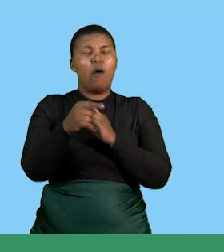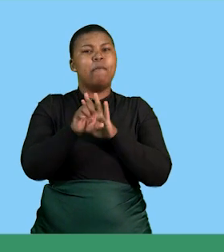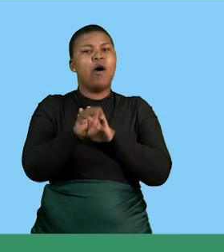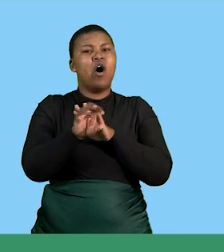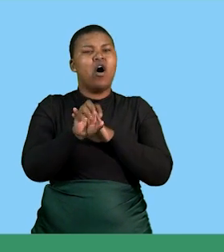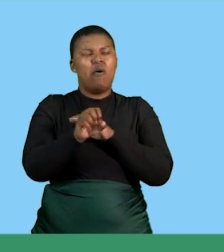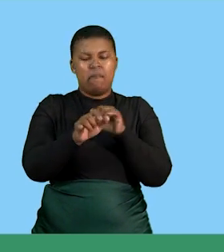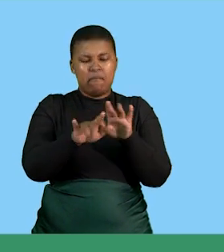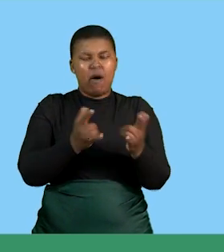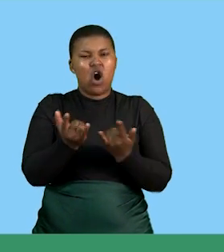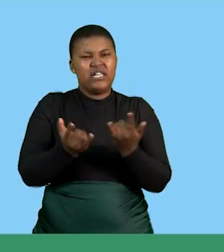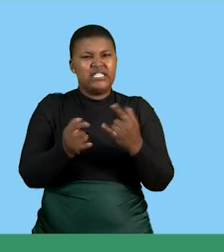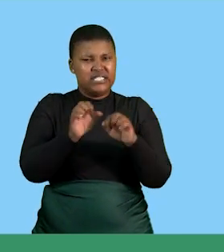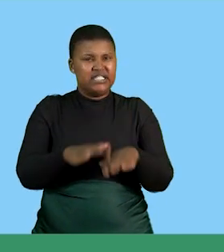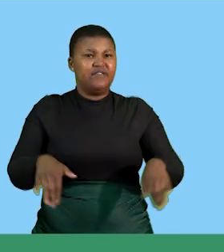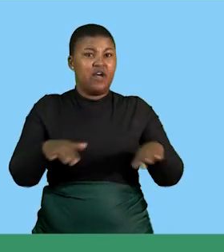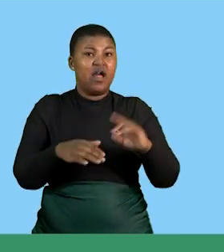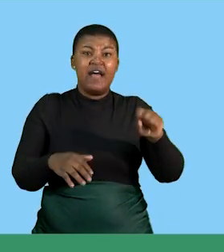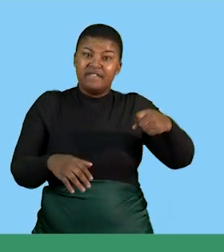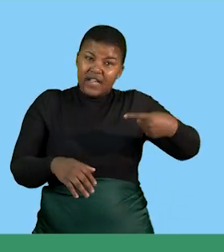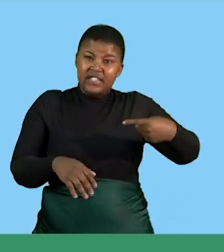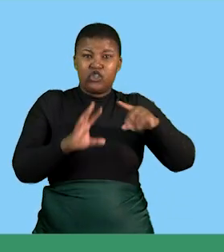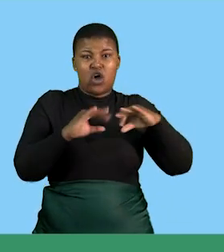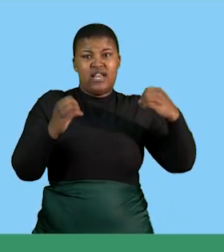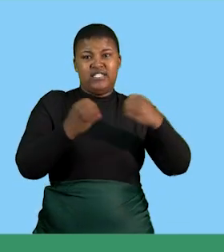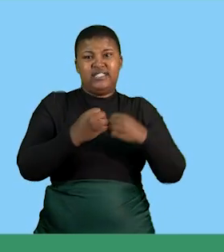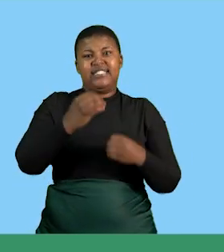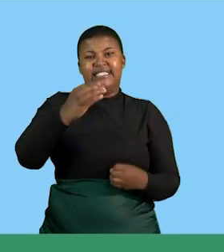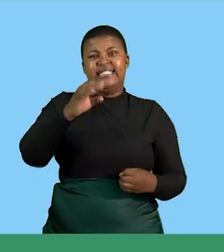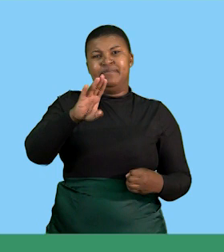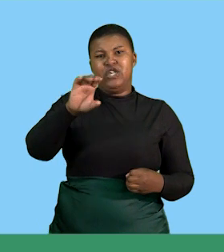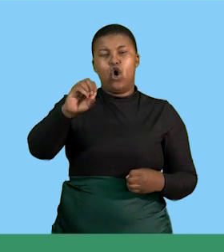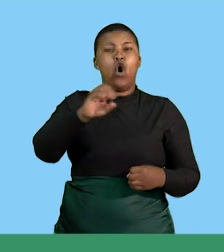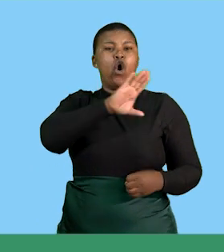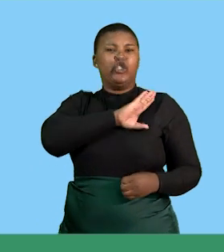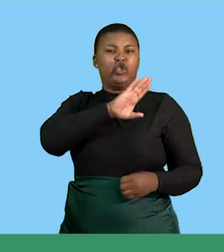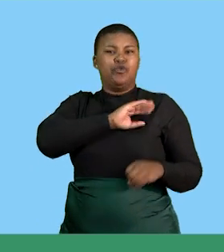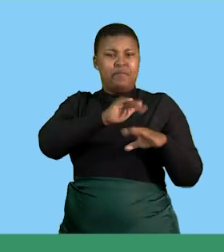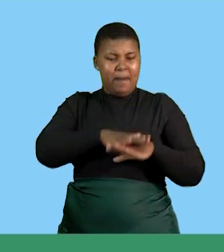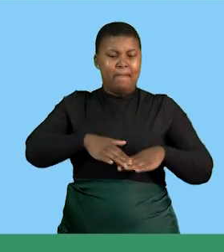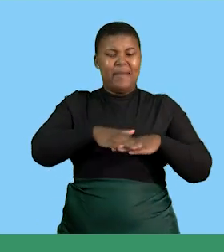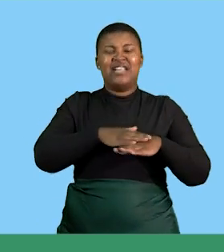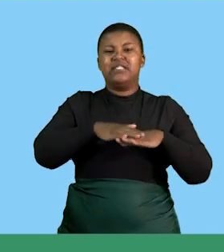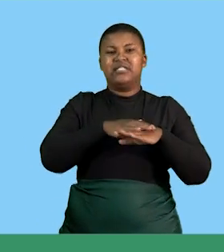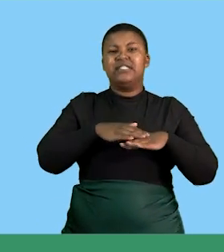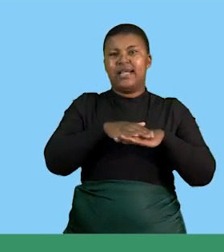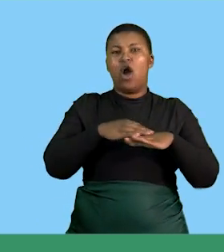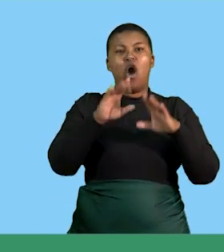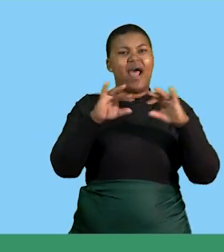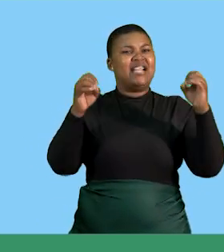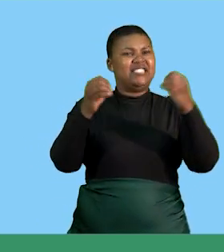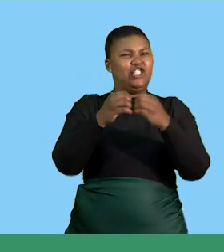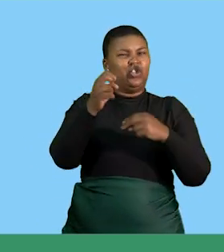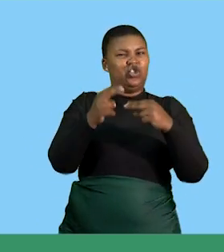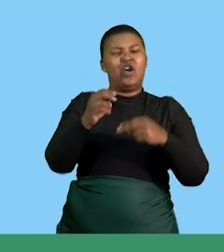first organization is our consumer-based organization. So we abbreviate this to CBOs. We